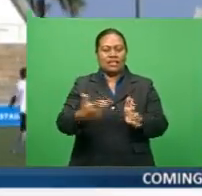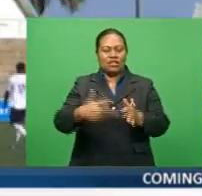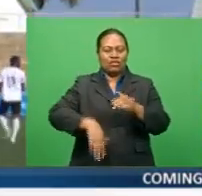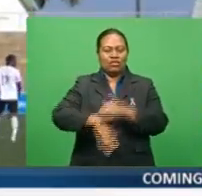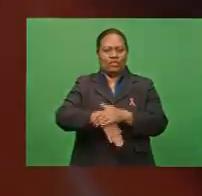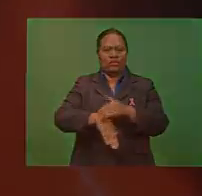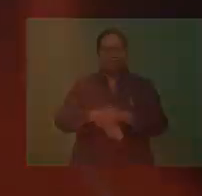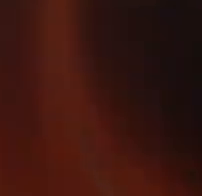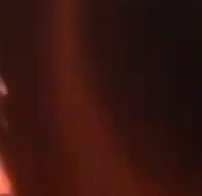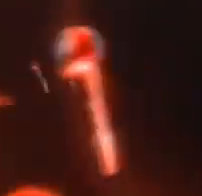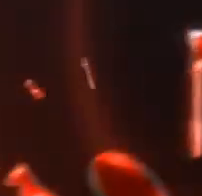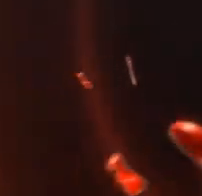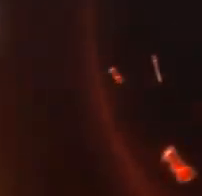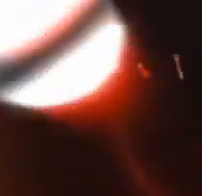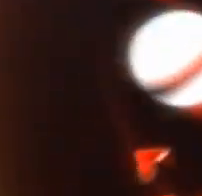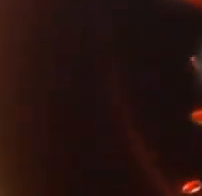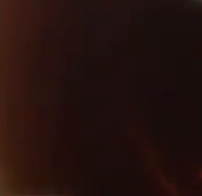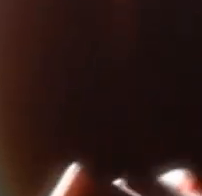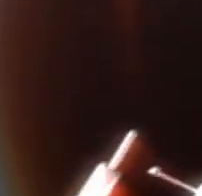up.